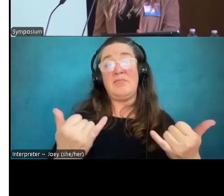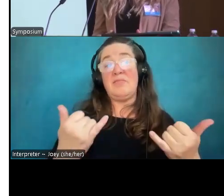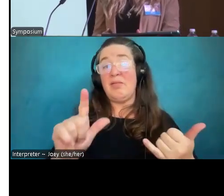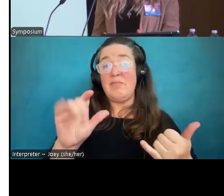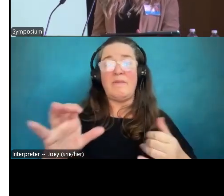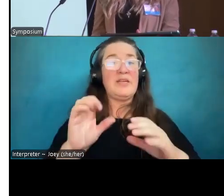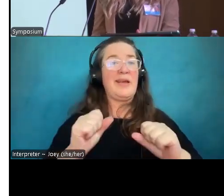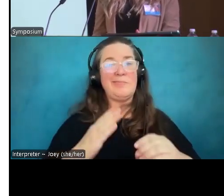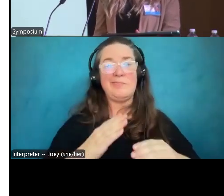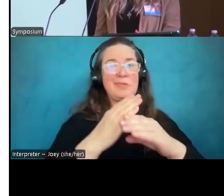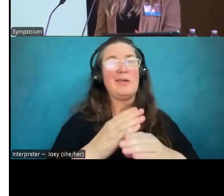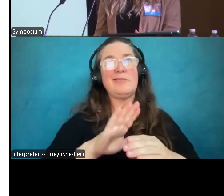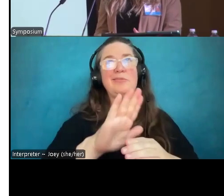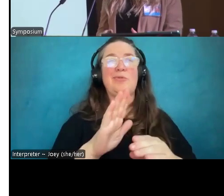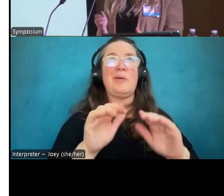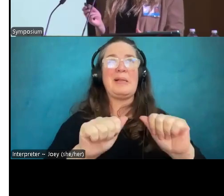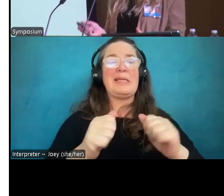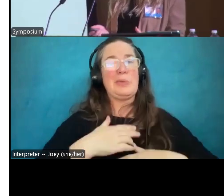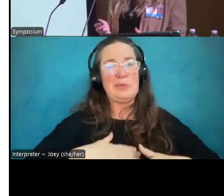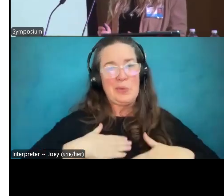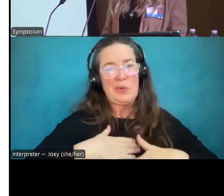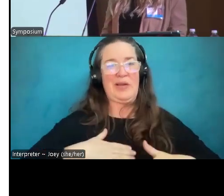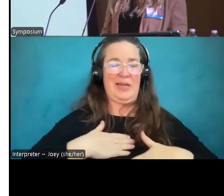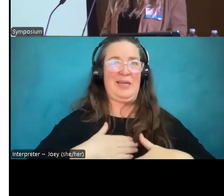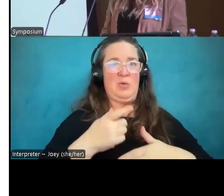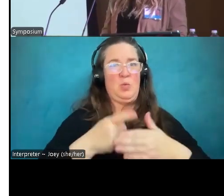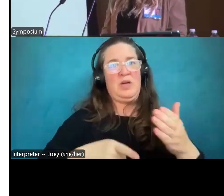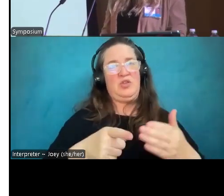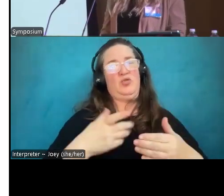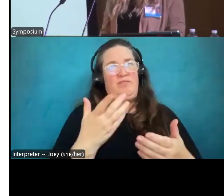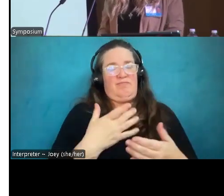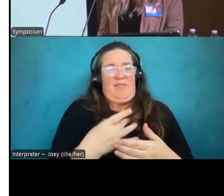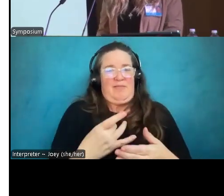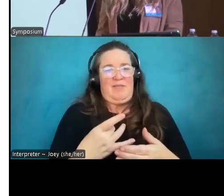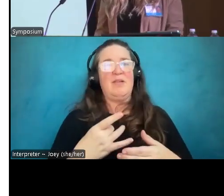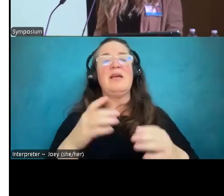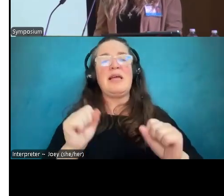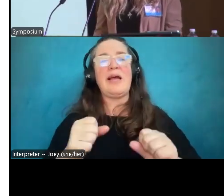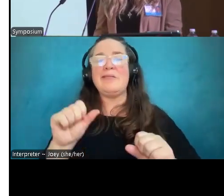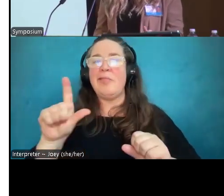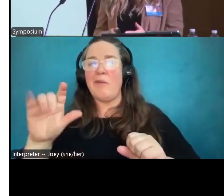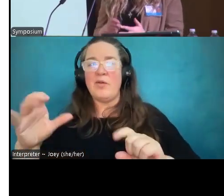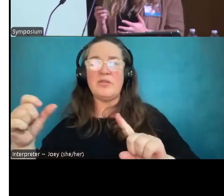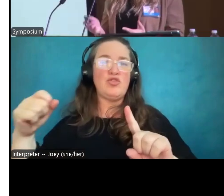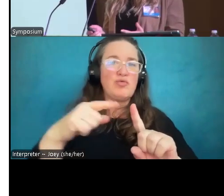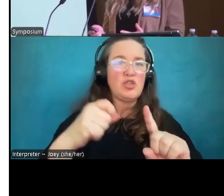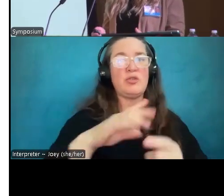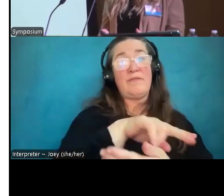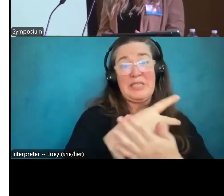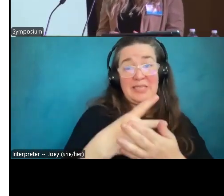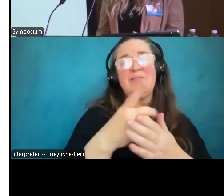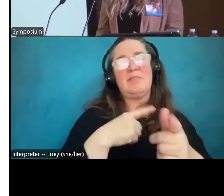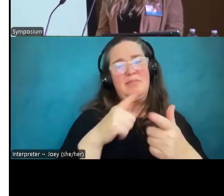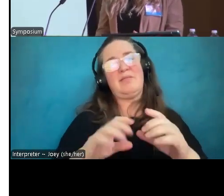you and that bring you joy, which then in turn causes you to feel worse. So in this cycle, low